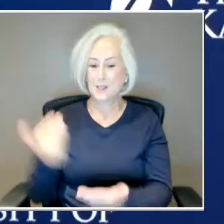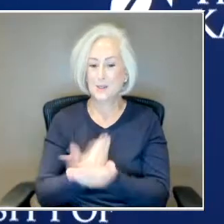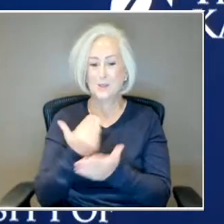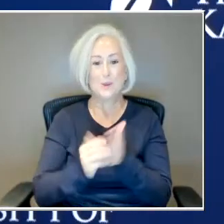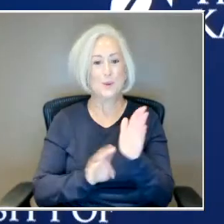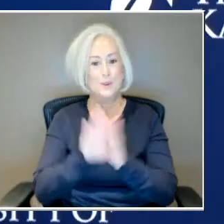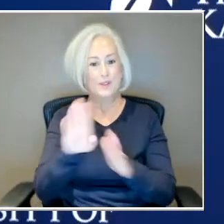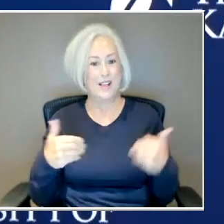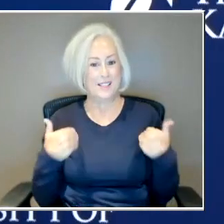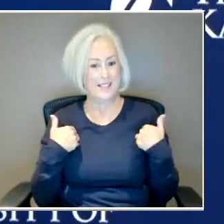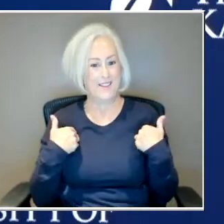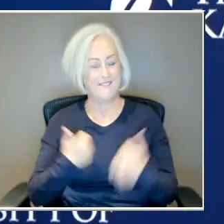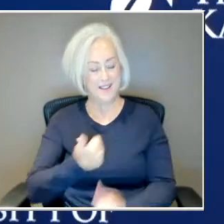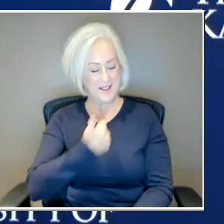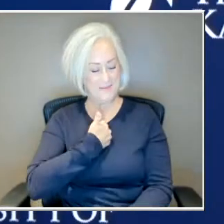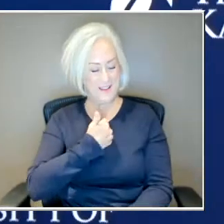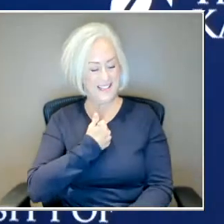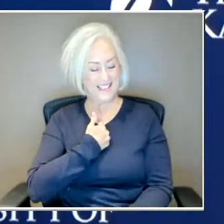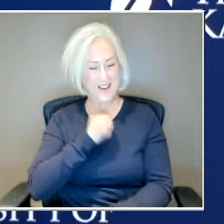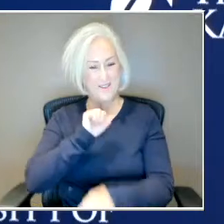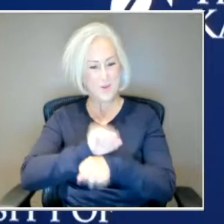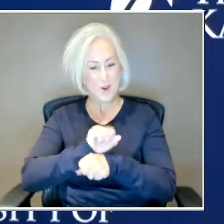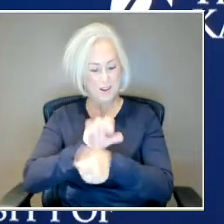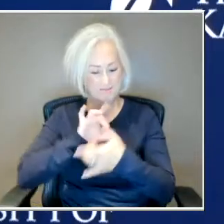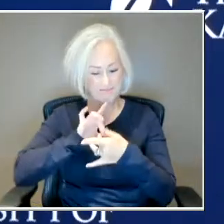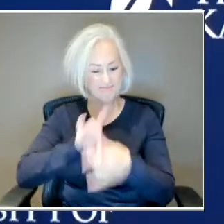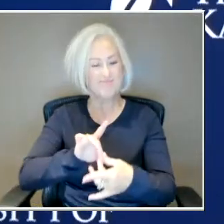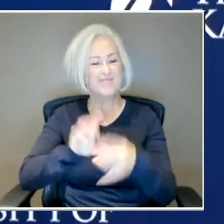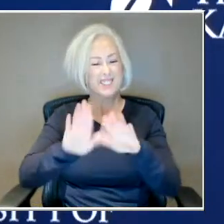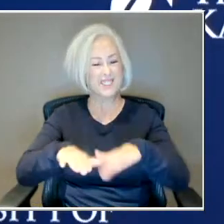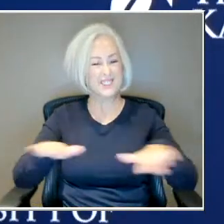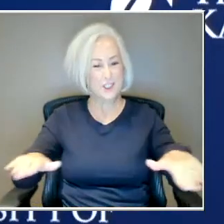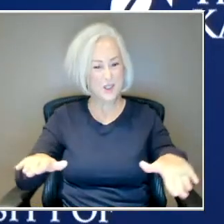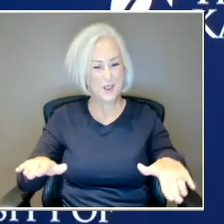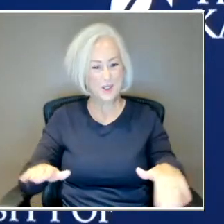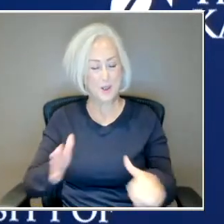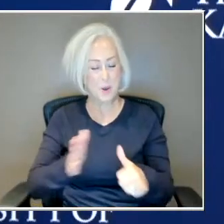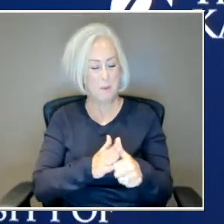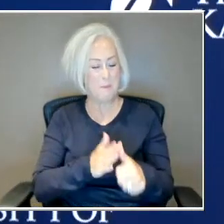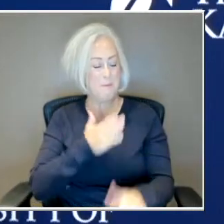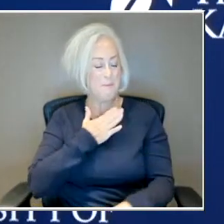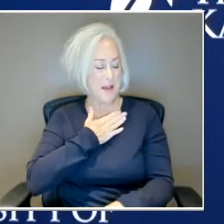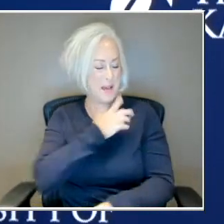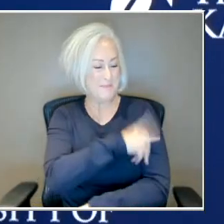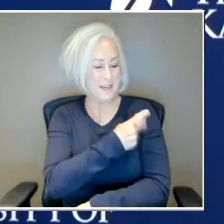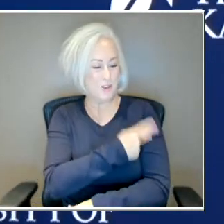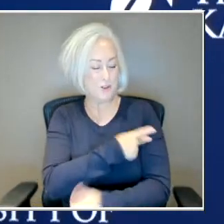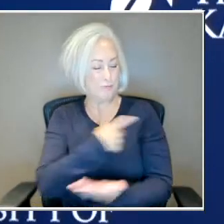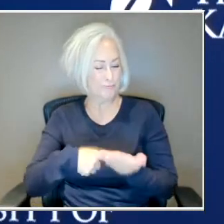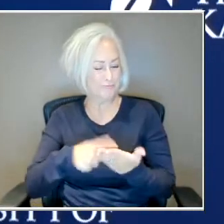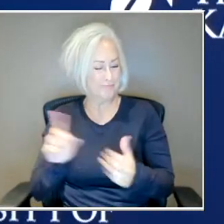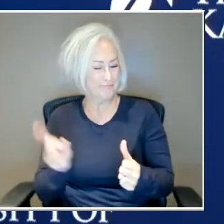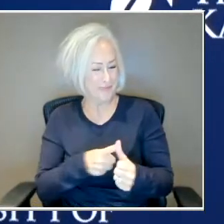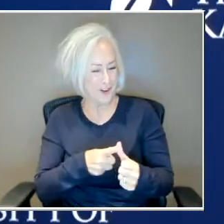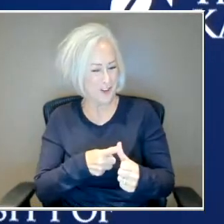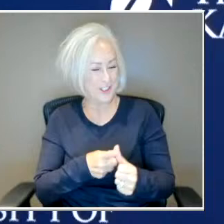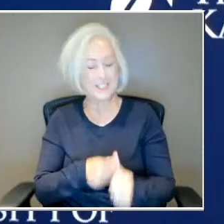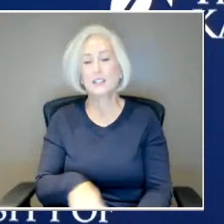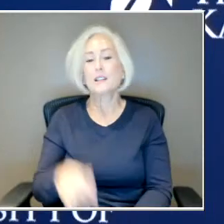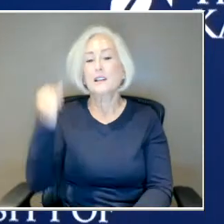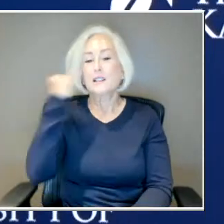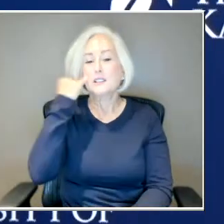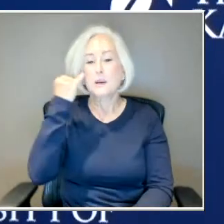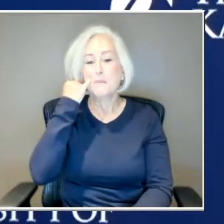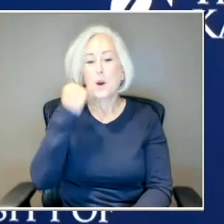the pediatric field, so I'll talk about my patients first. So if a child is still in the womb and mom